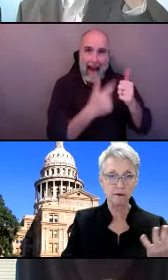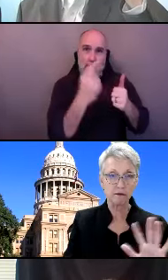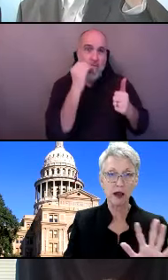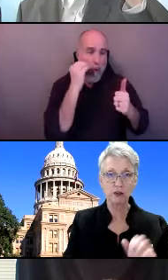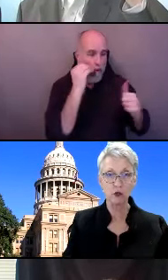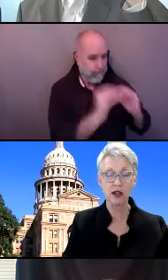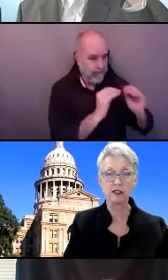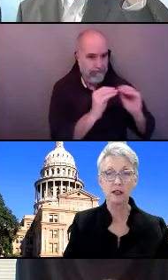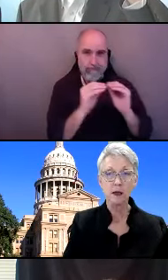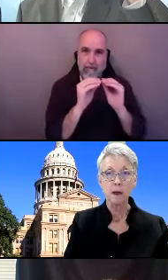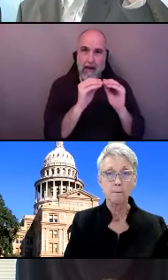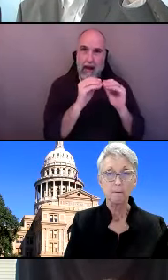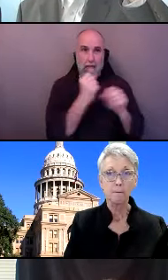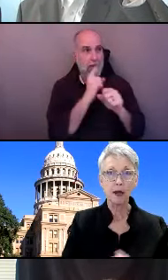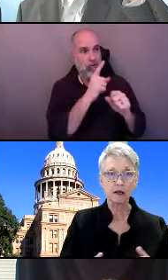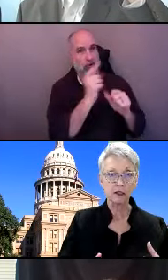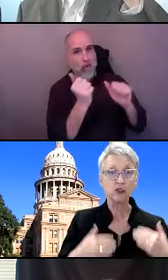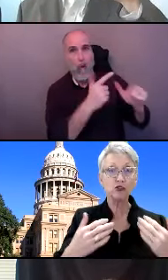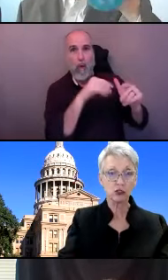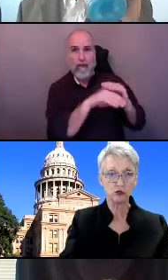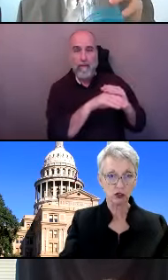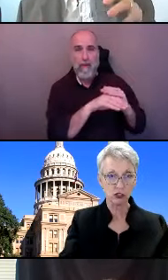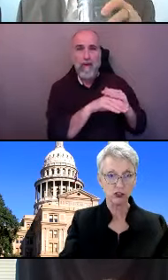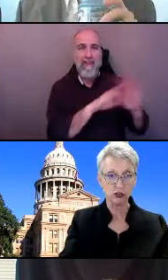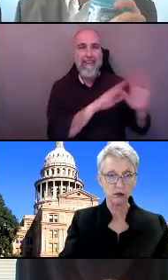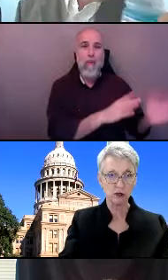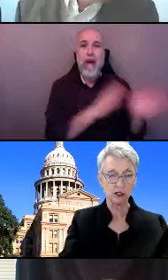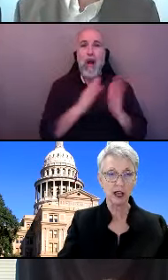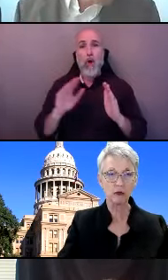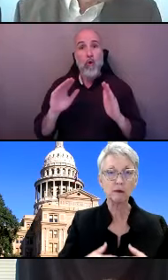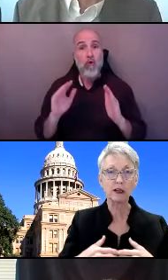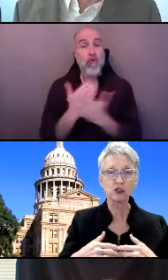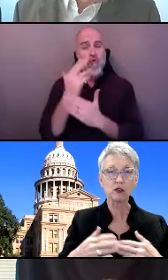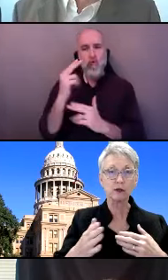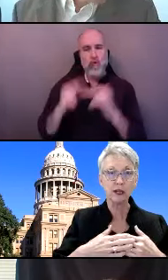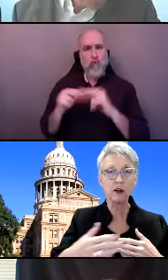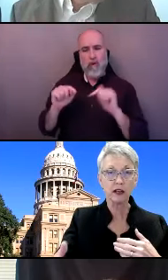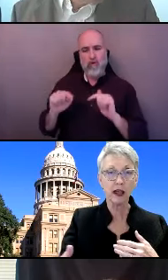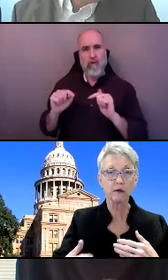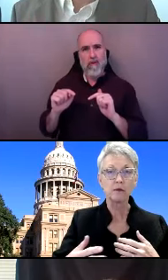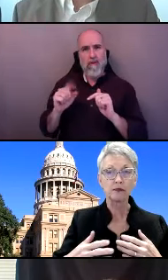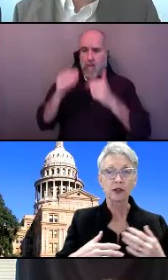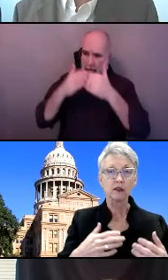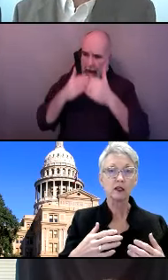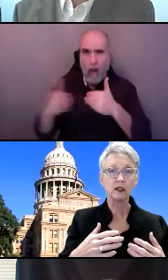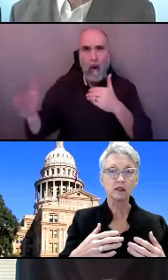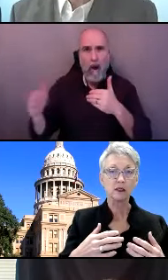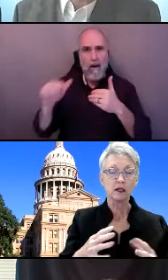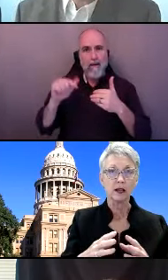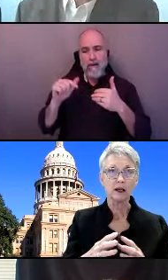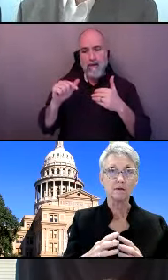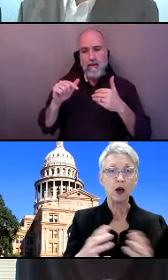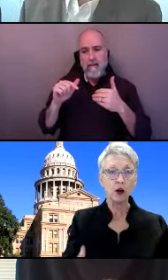five minor ways. But new construction in your community, how do we make sure from here on out,